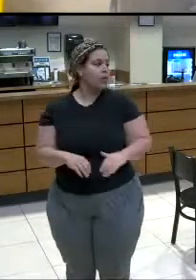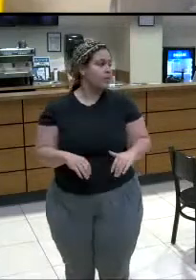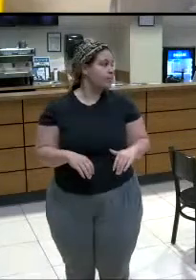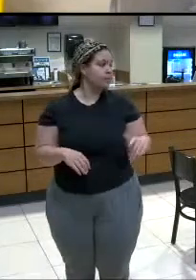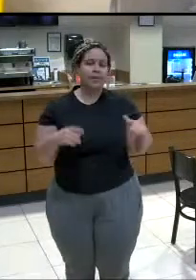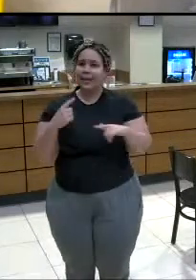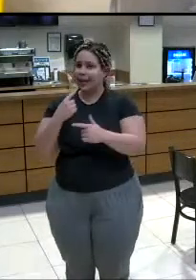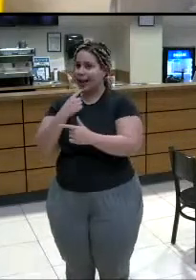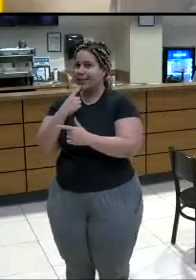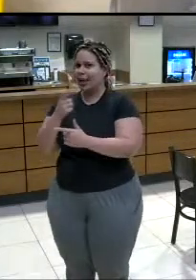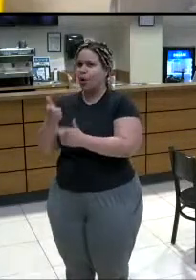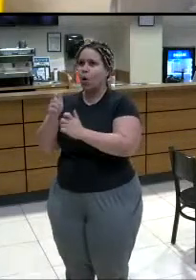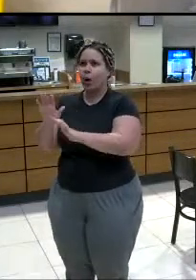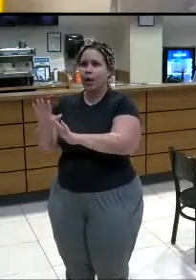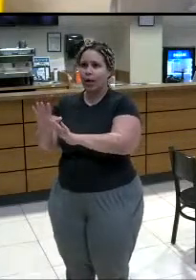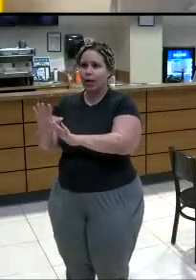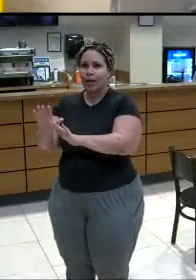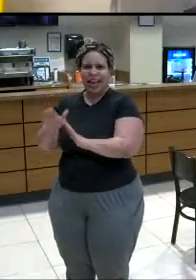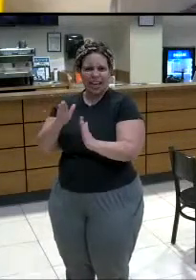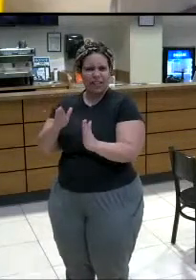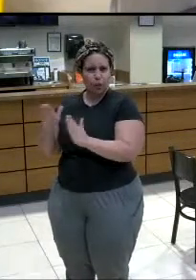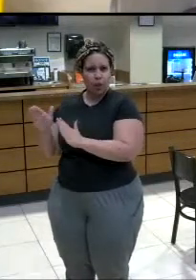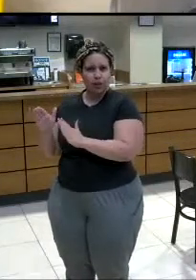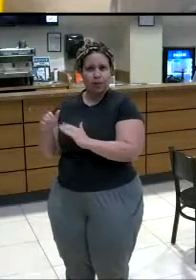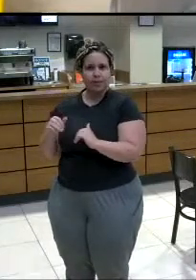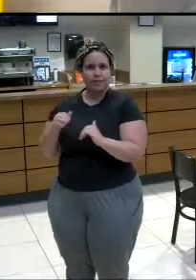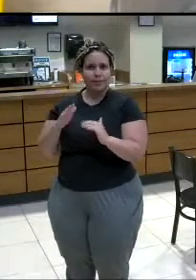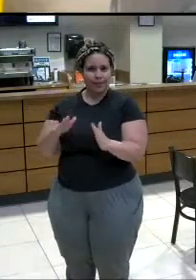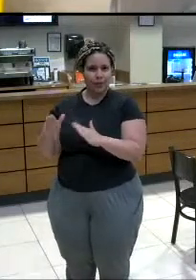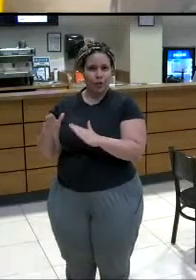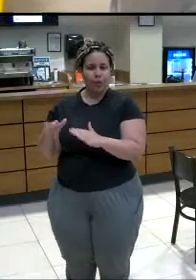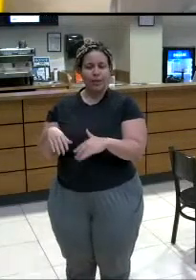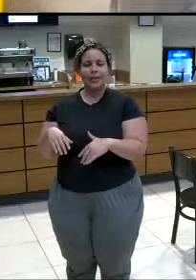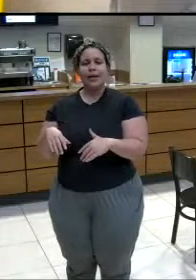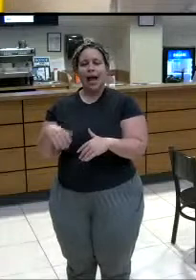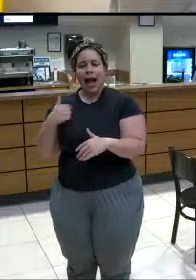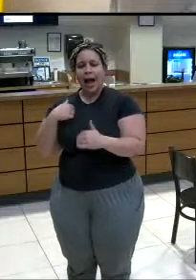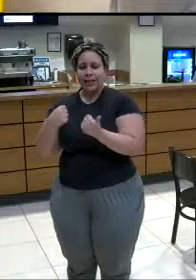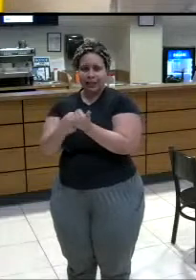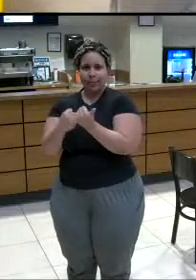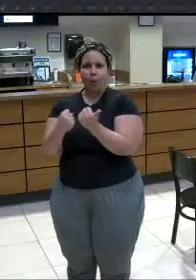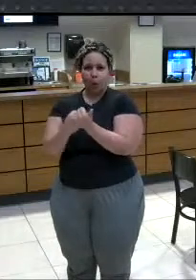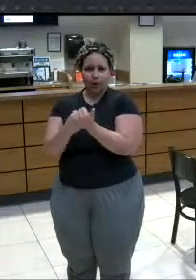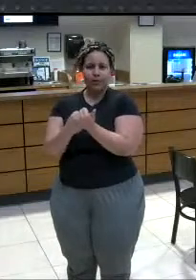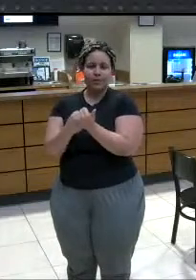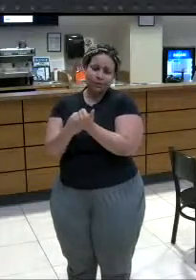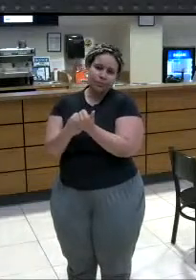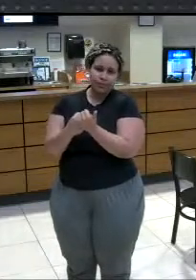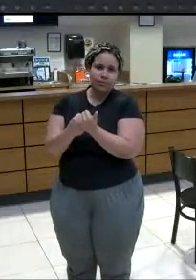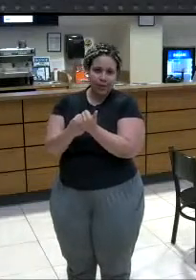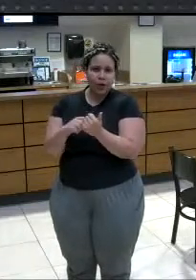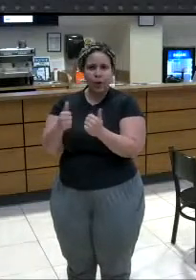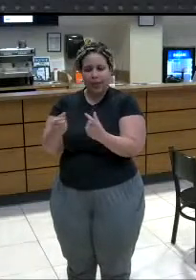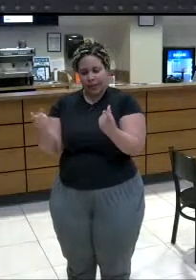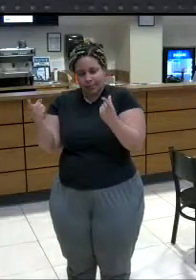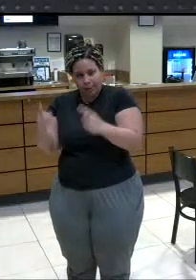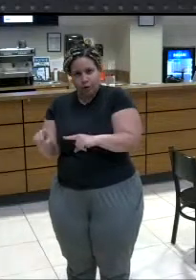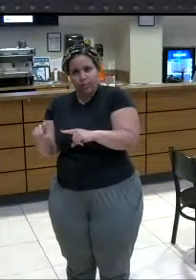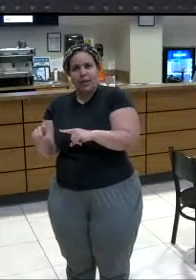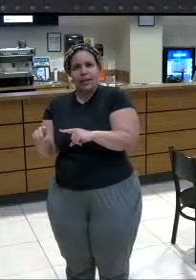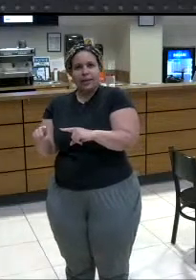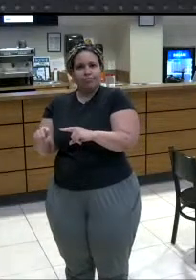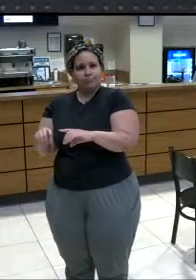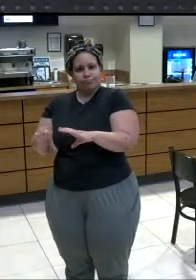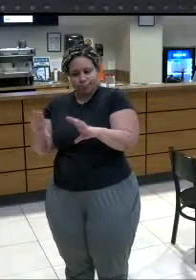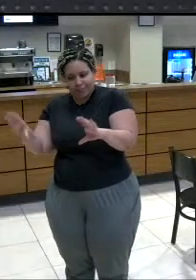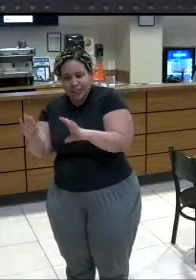real quick, individually, Yes, ma'am. definitely support any, movements in the future